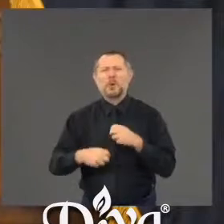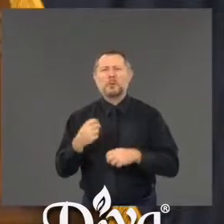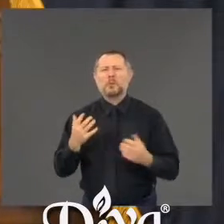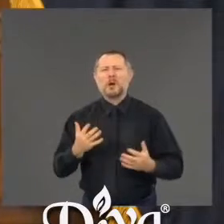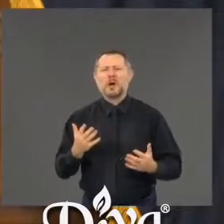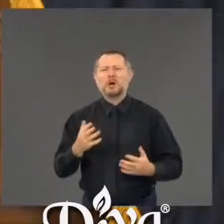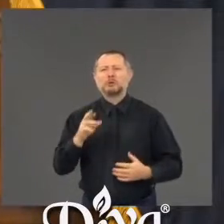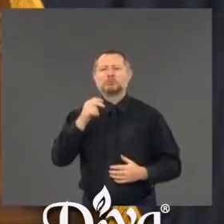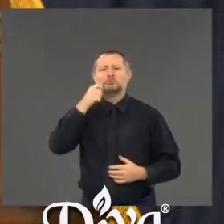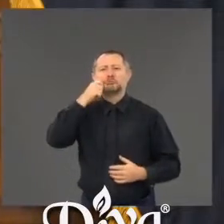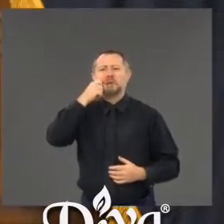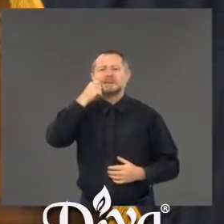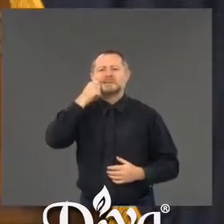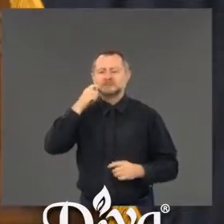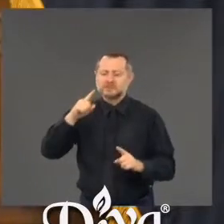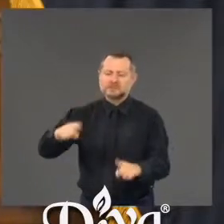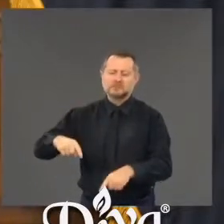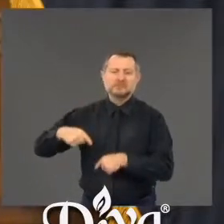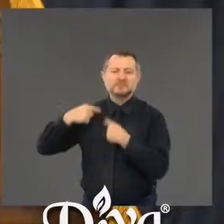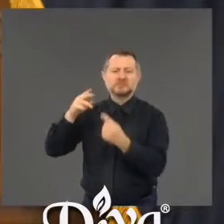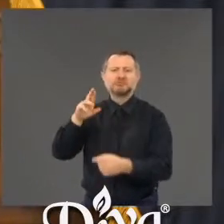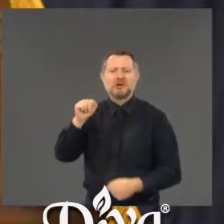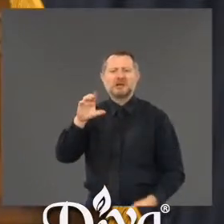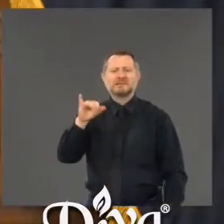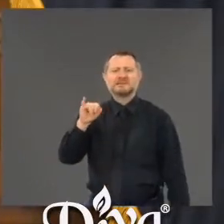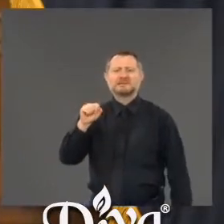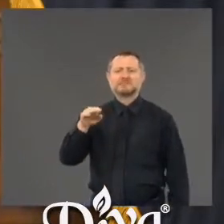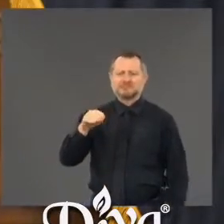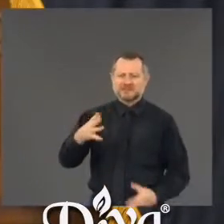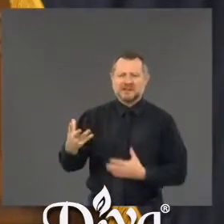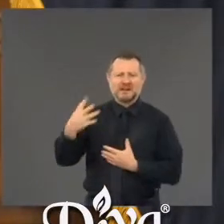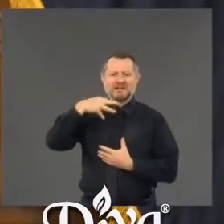and decades of injustice.